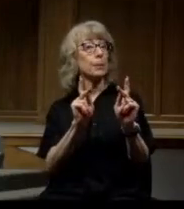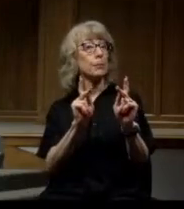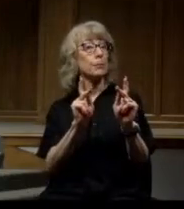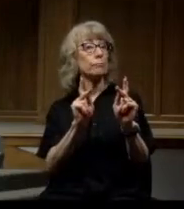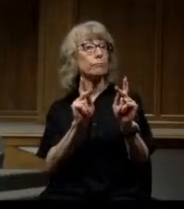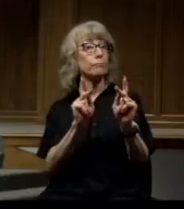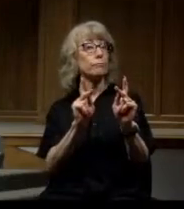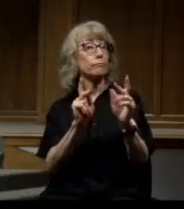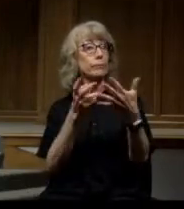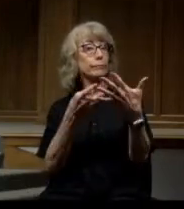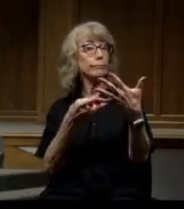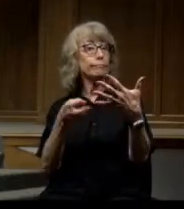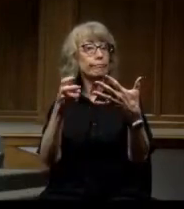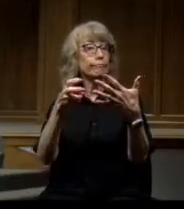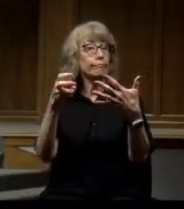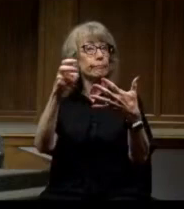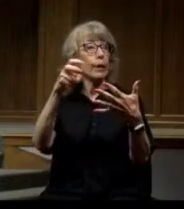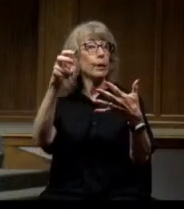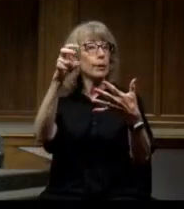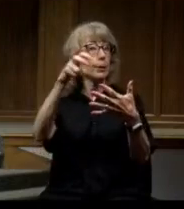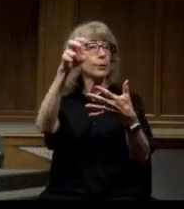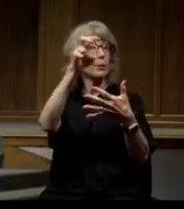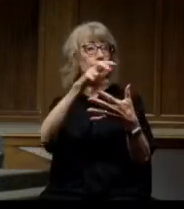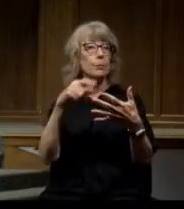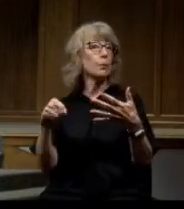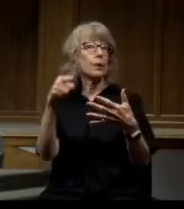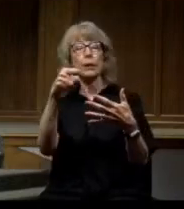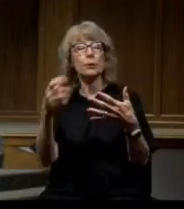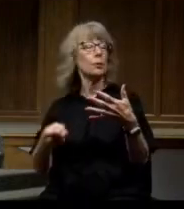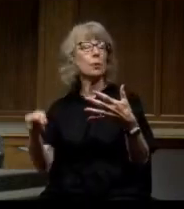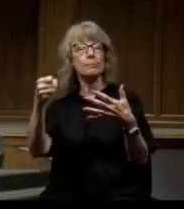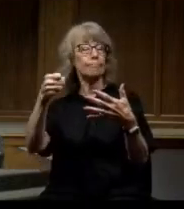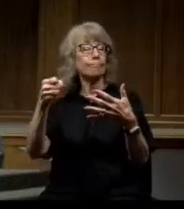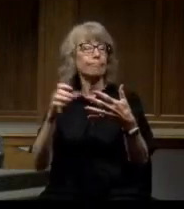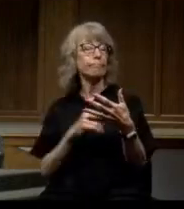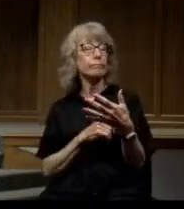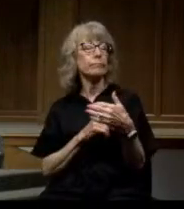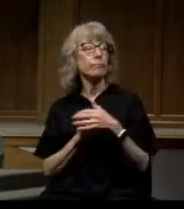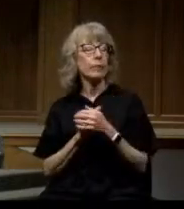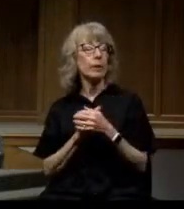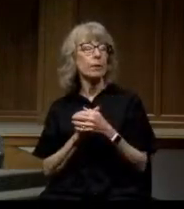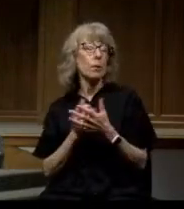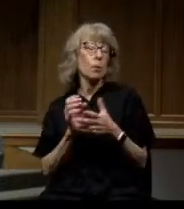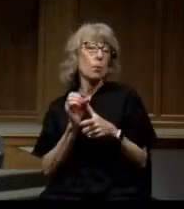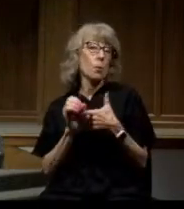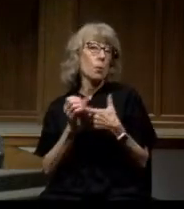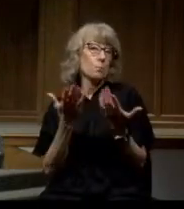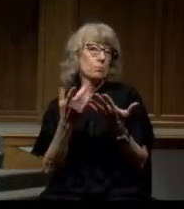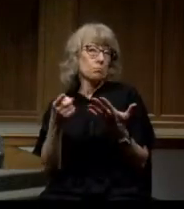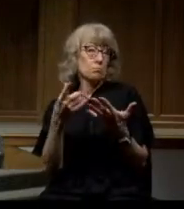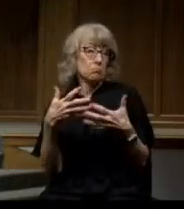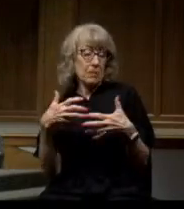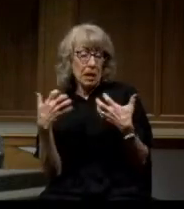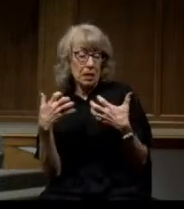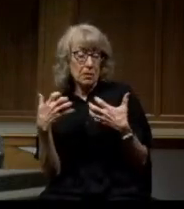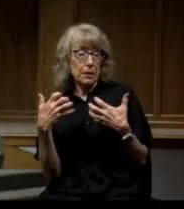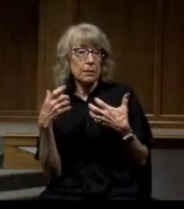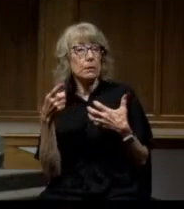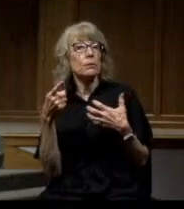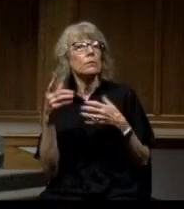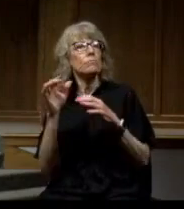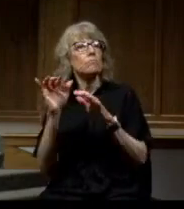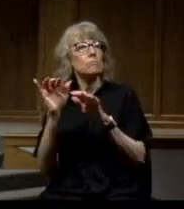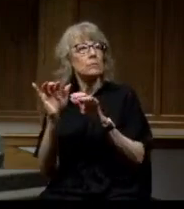you have been promoted ahead of you. Or maybe you're angry because you saved for